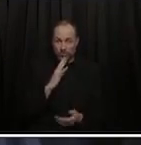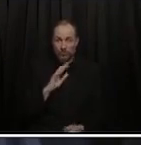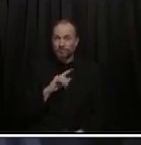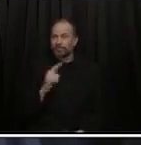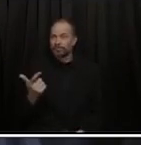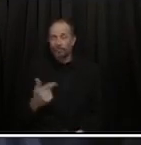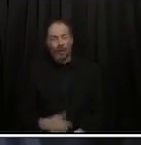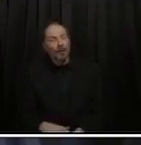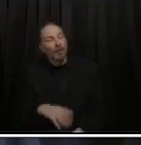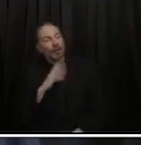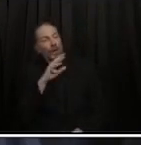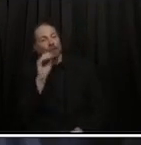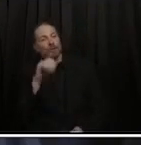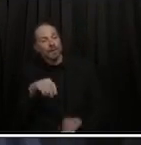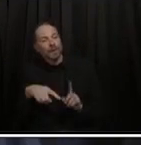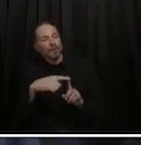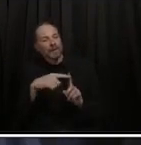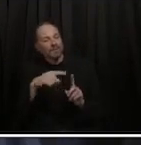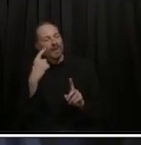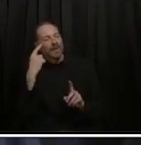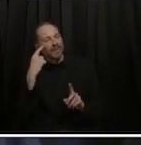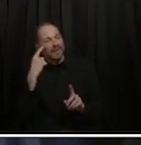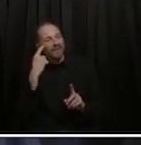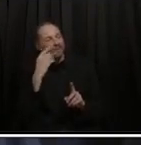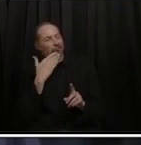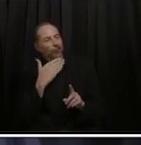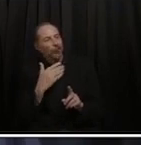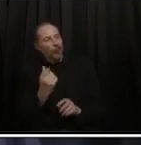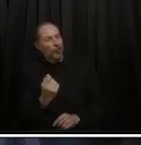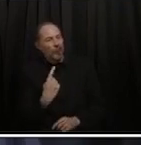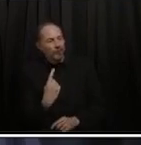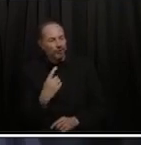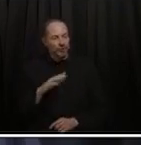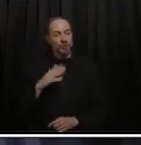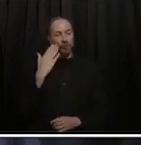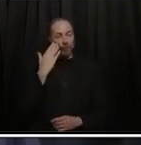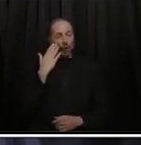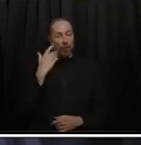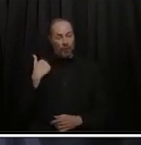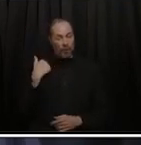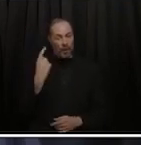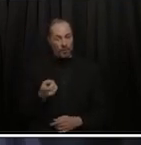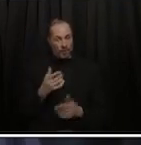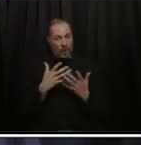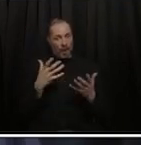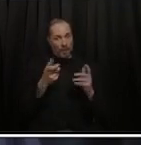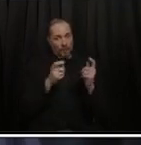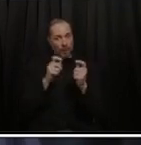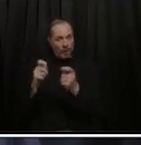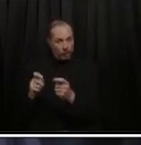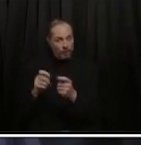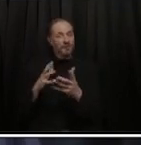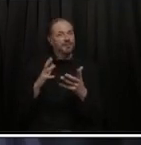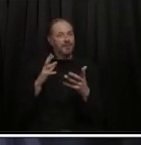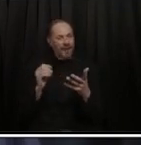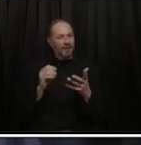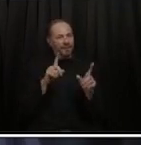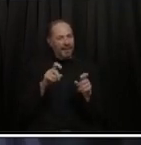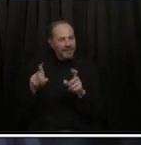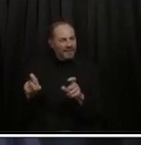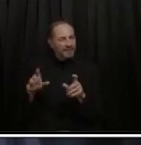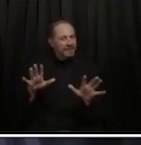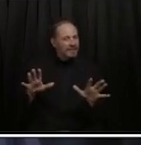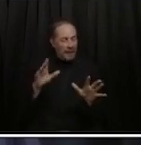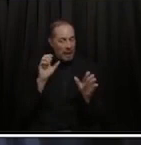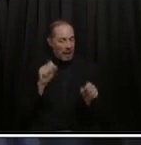So percent positivity, I think it's a good question. We know that there have been lots of changes in patterns of testing, and that certainly could